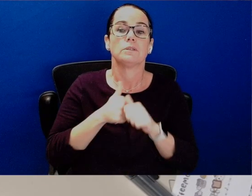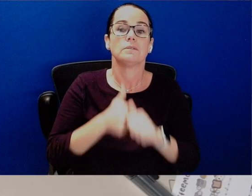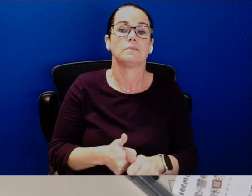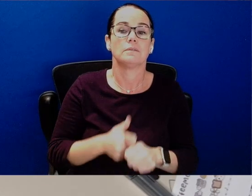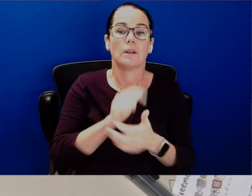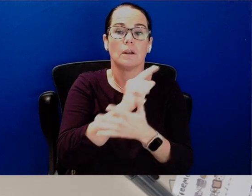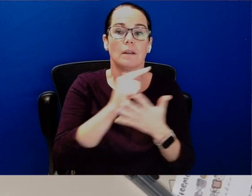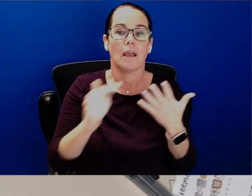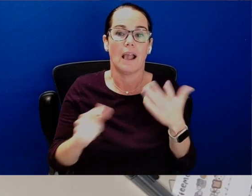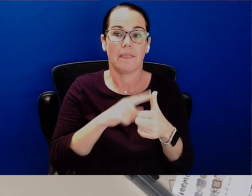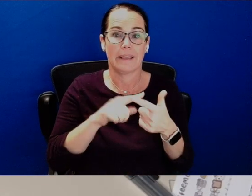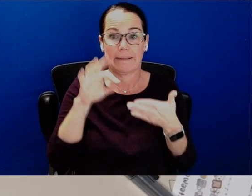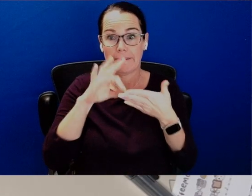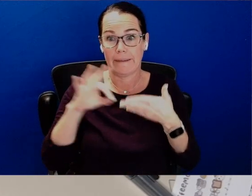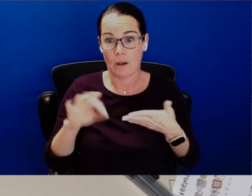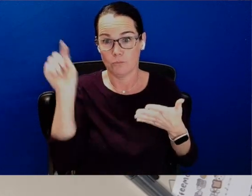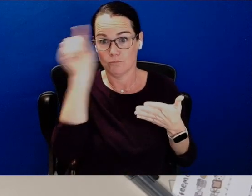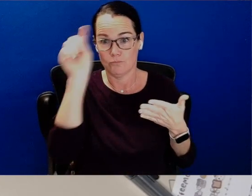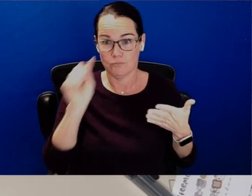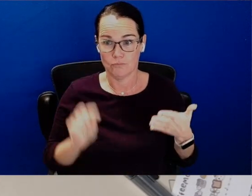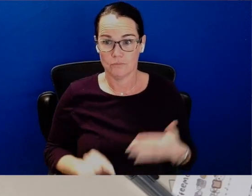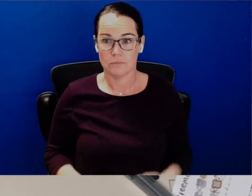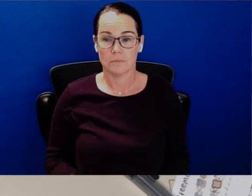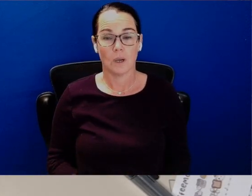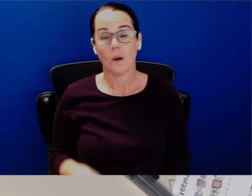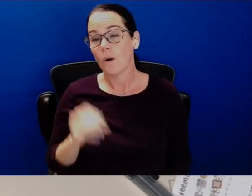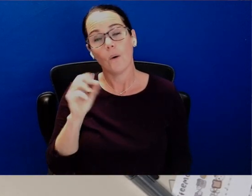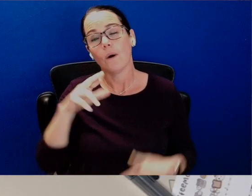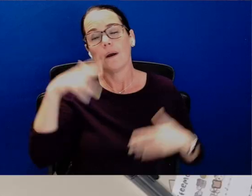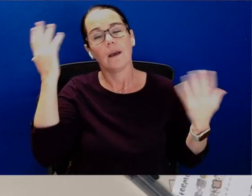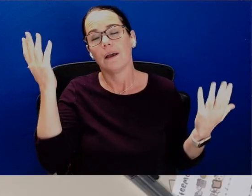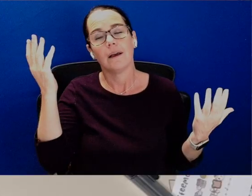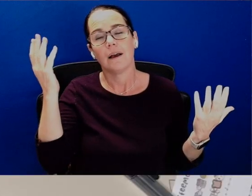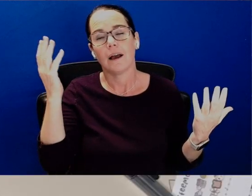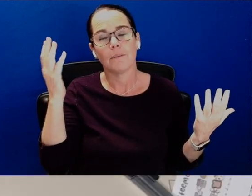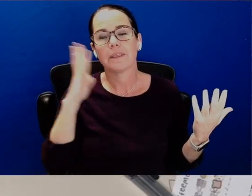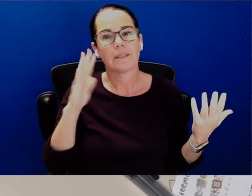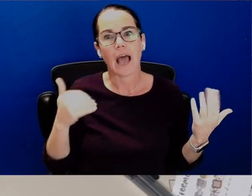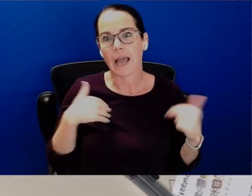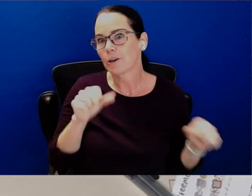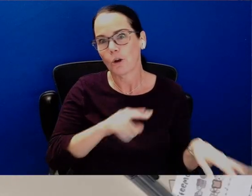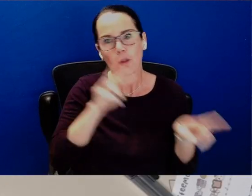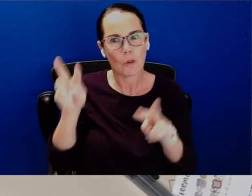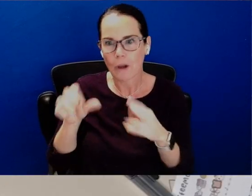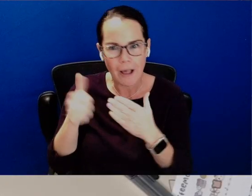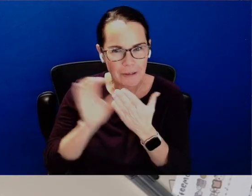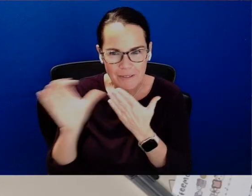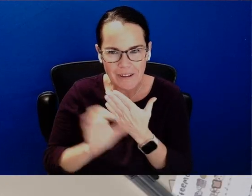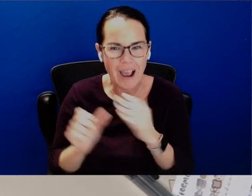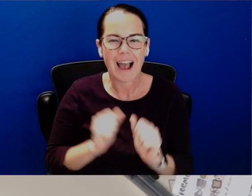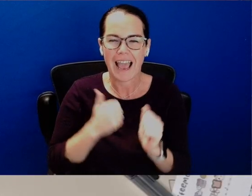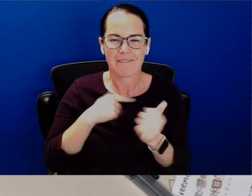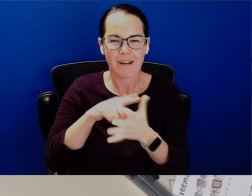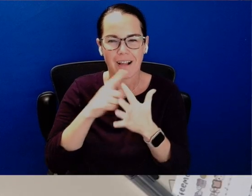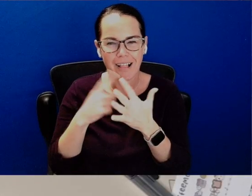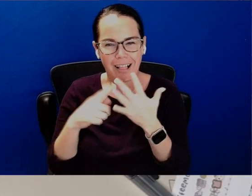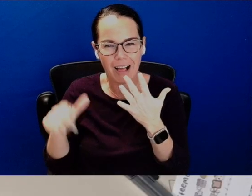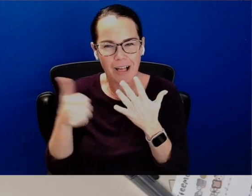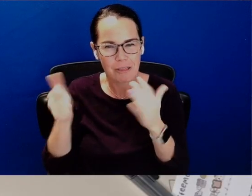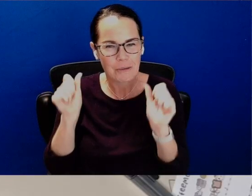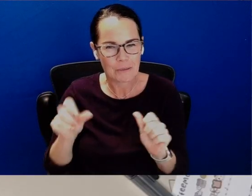order and count. Or, you know, there's other calendars I could reference. There's other things I could do. I